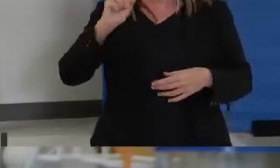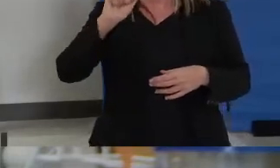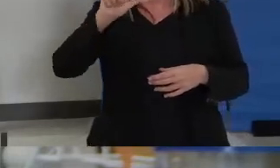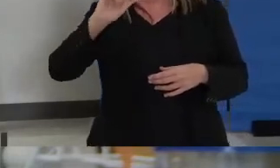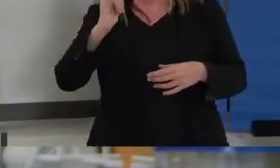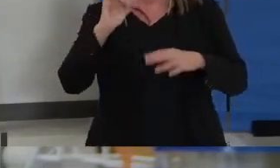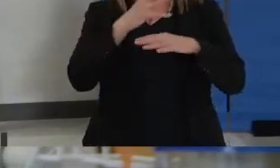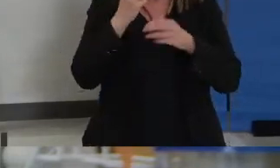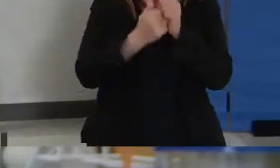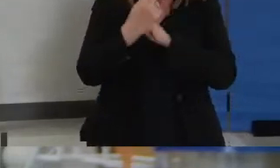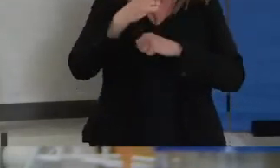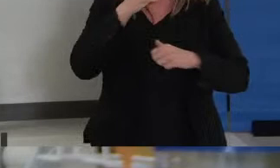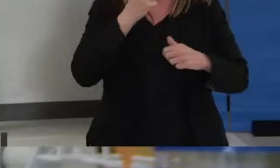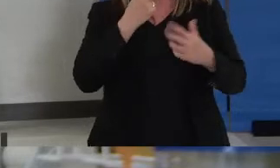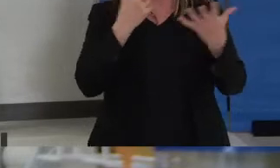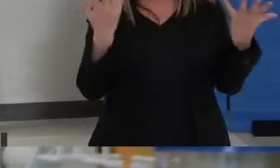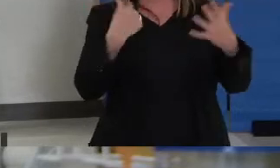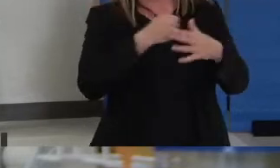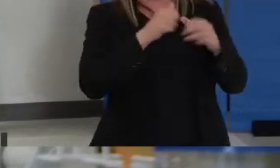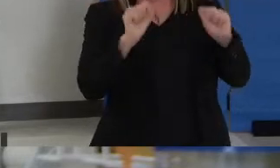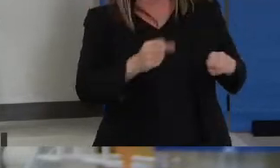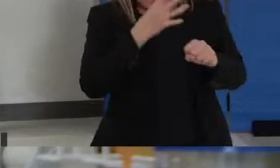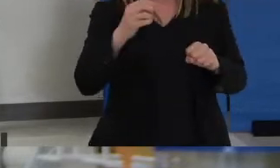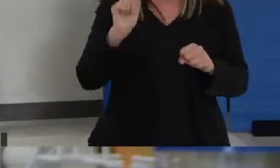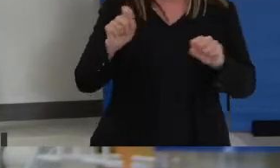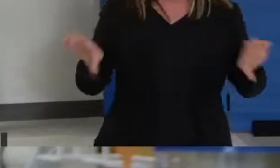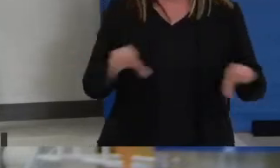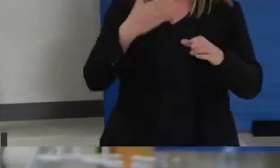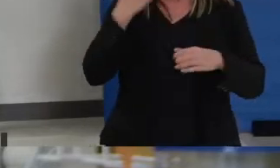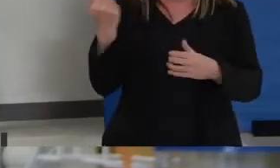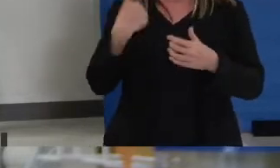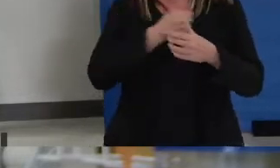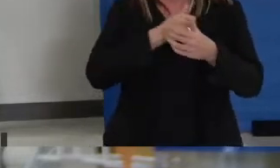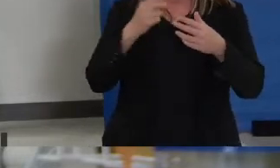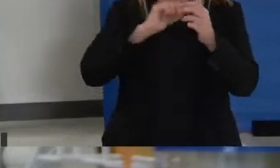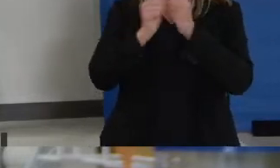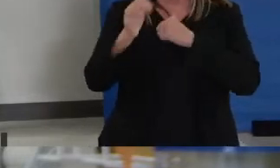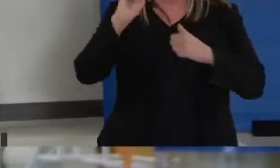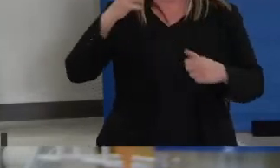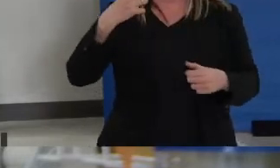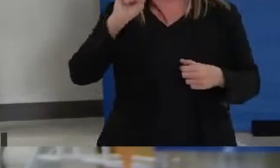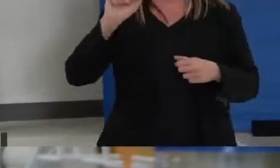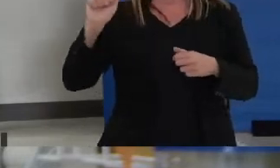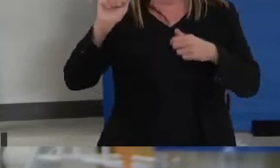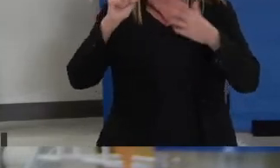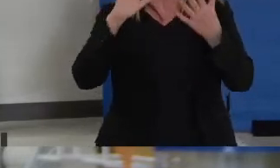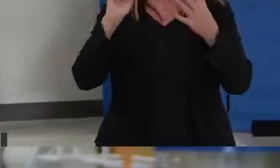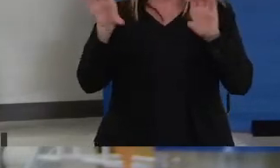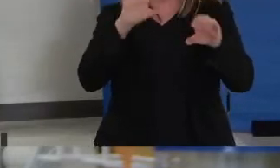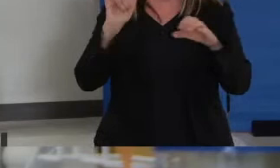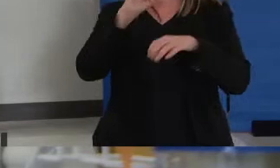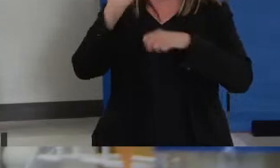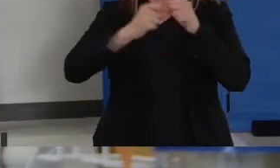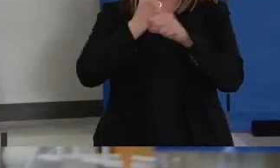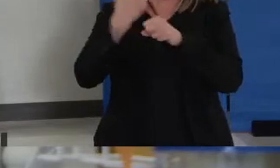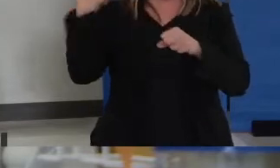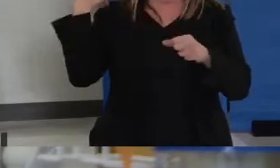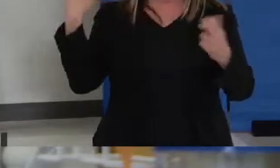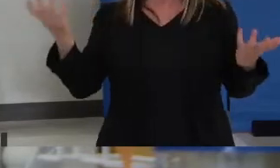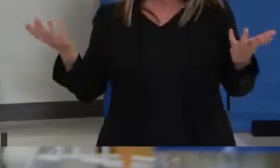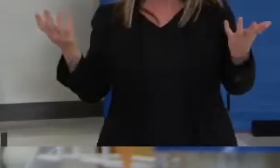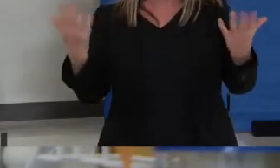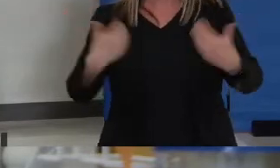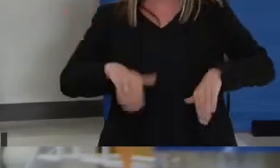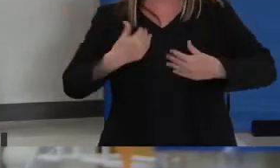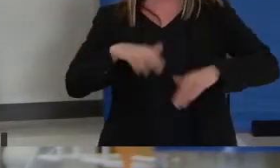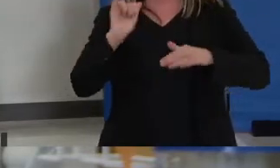we can and we must do better. When we passed MHSA under Darrell Steinberg's fantastic leadership 20 years ago, it was